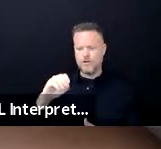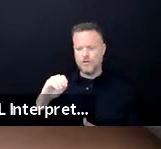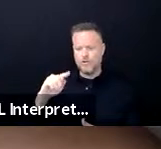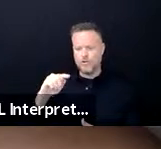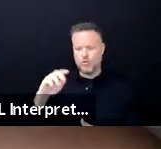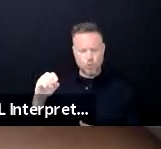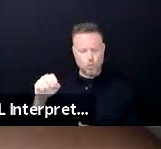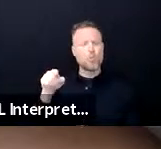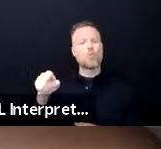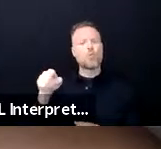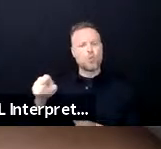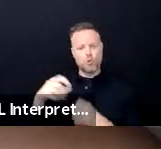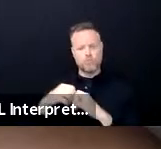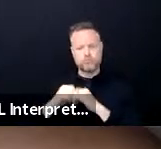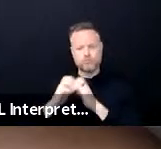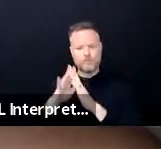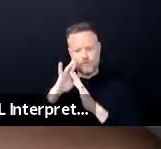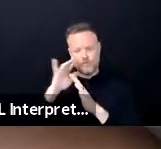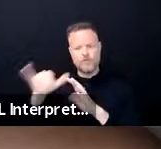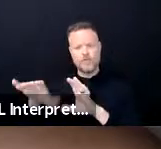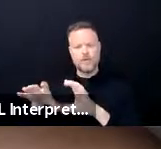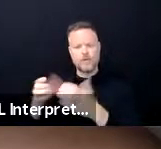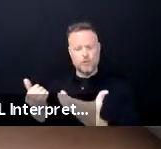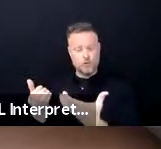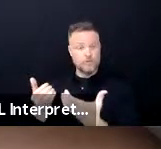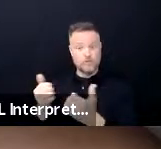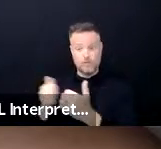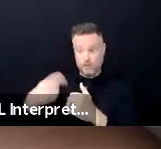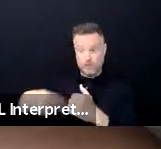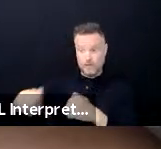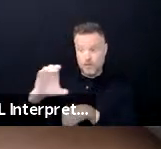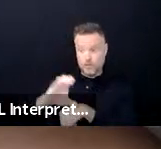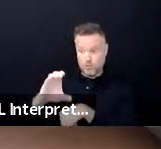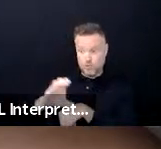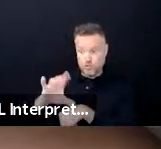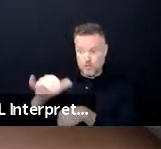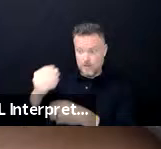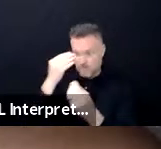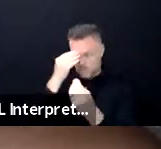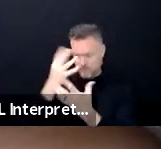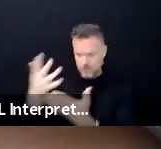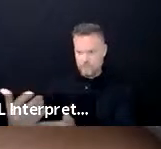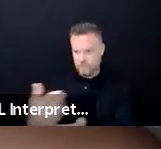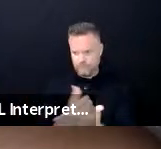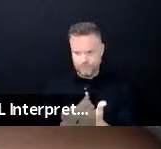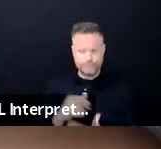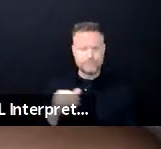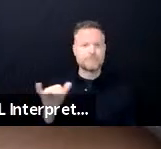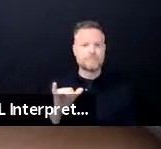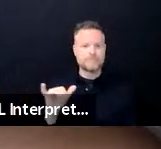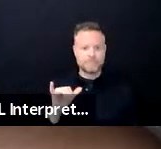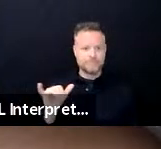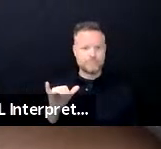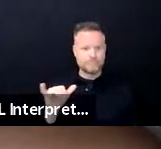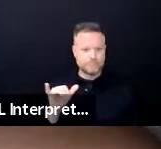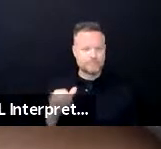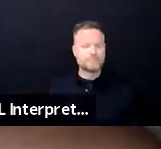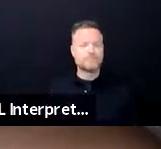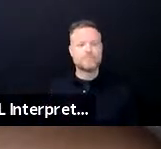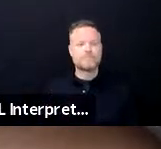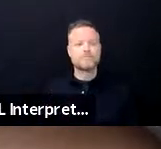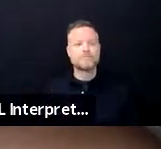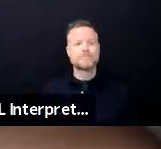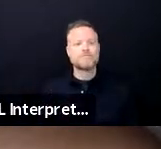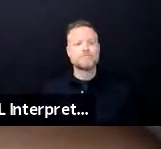also led that group and churches out of those populations, and they were used in the flagship initiative as